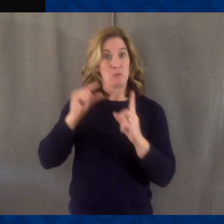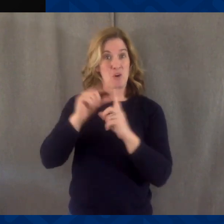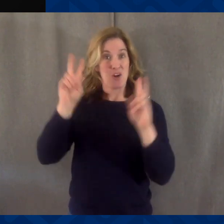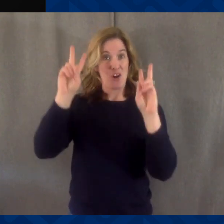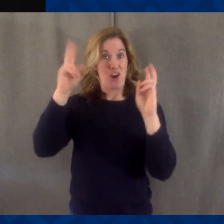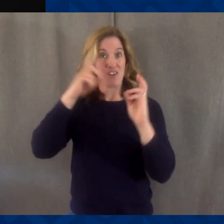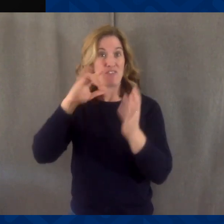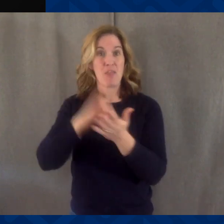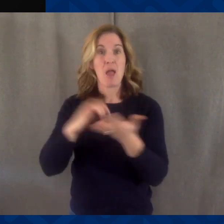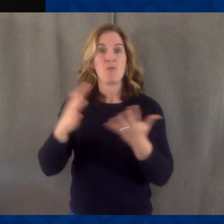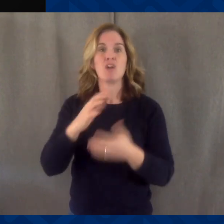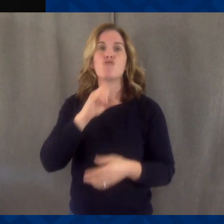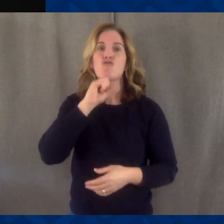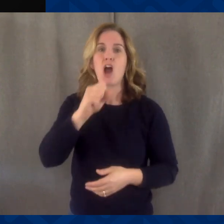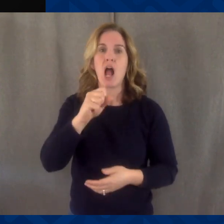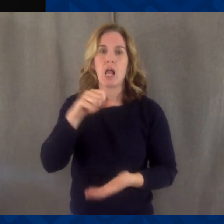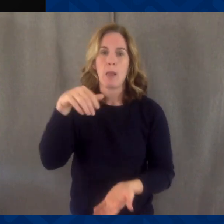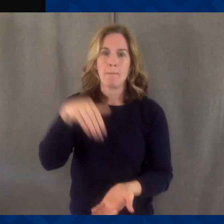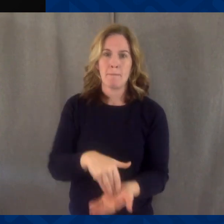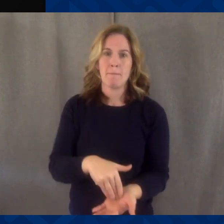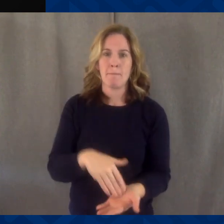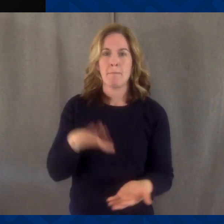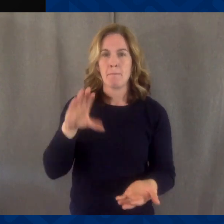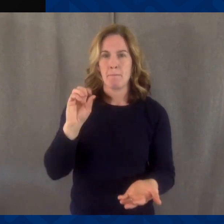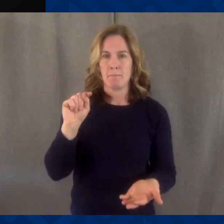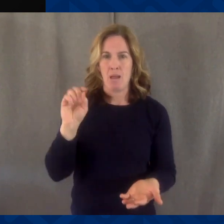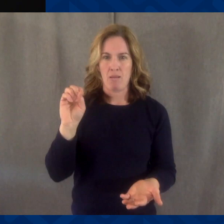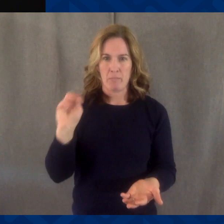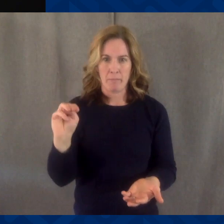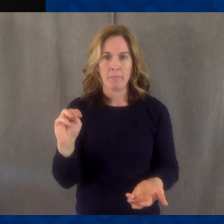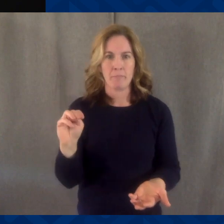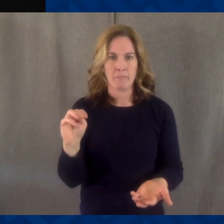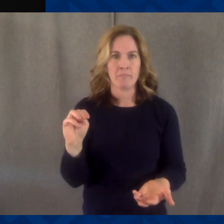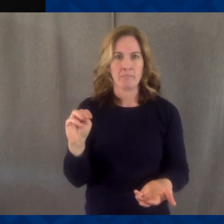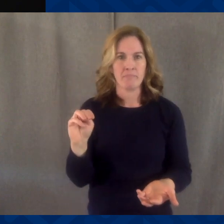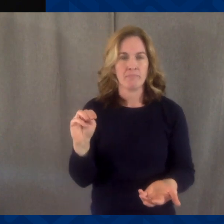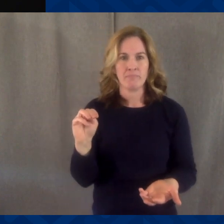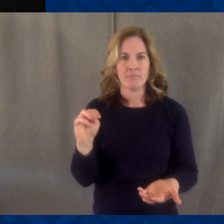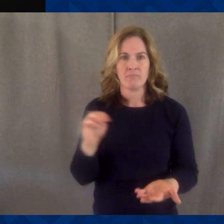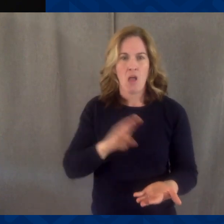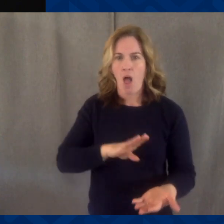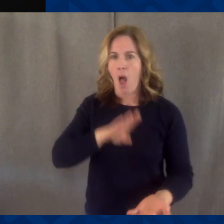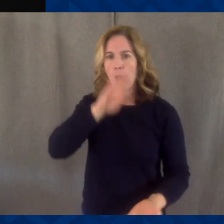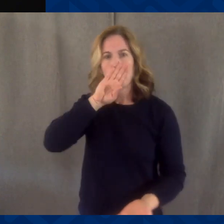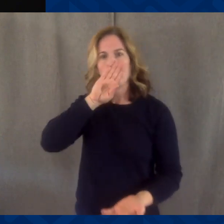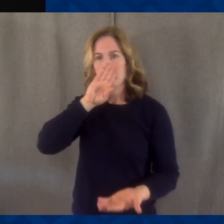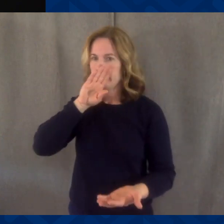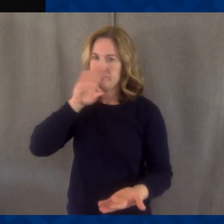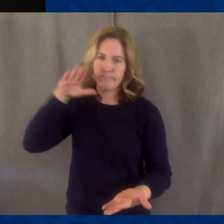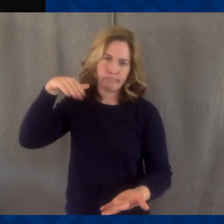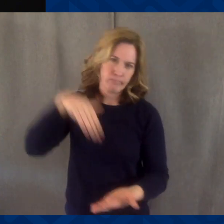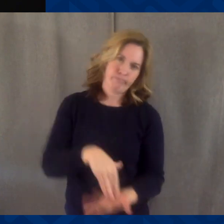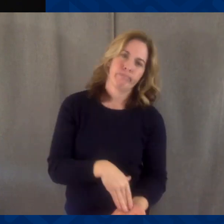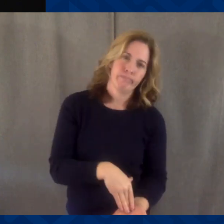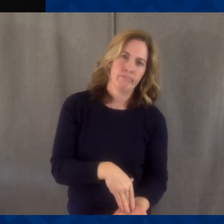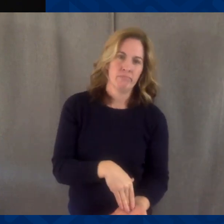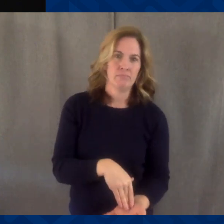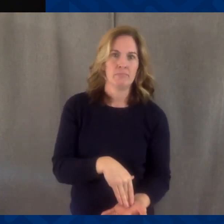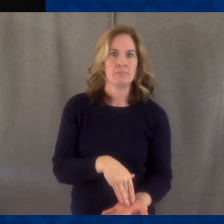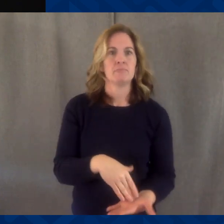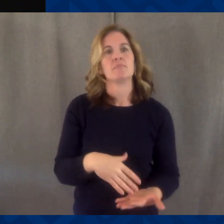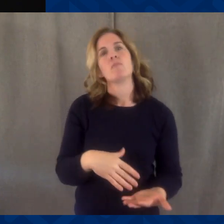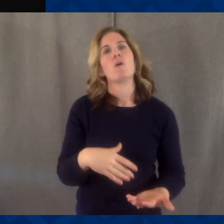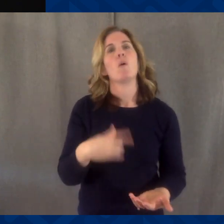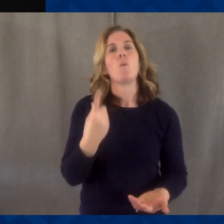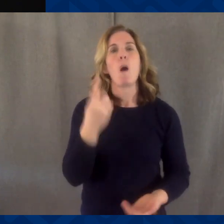Anybody been there before? It's in that moment when you look around and you start asking yourself, how did this happen? I heard one preacher say it this way, I'll